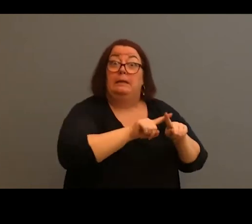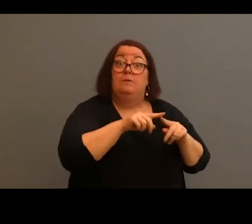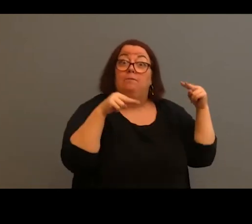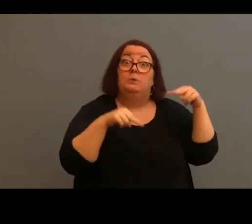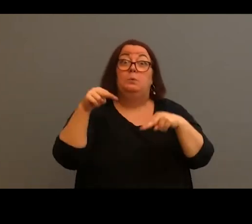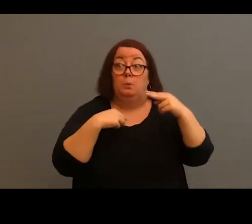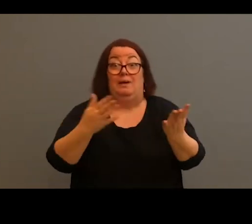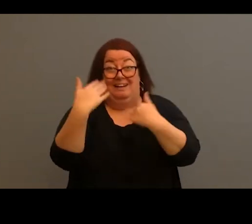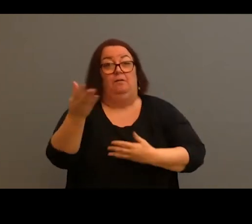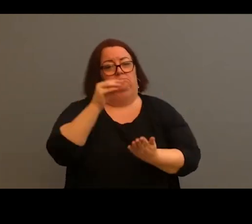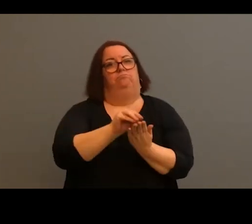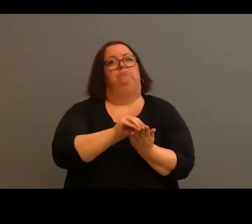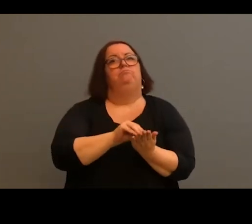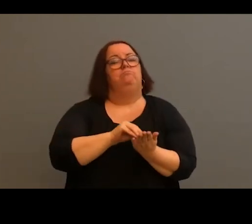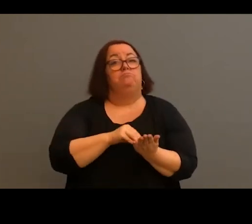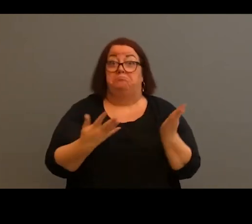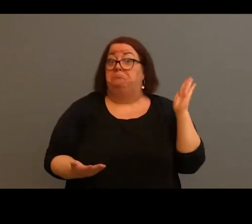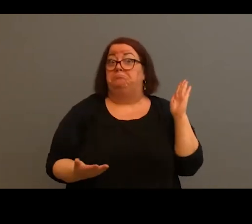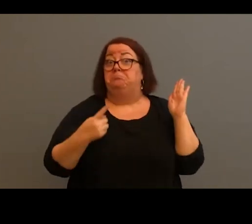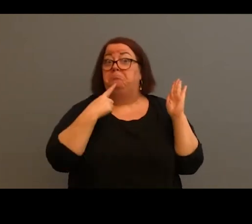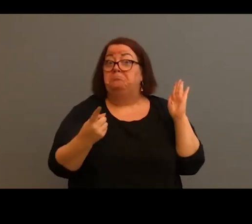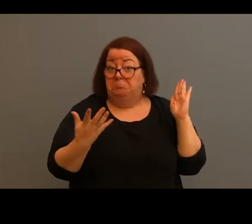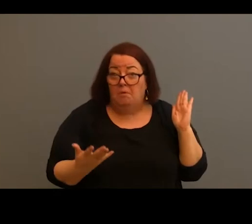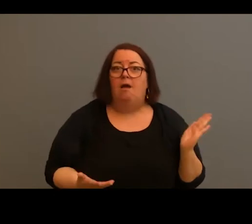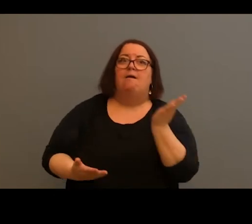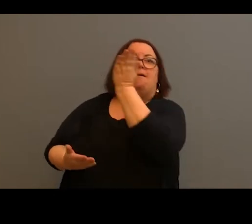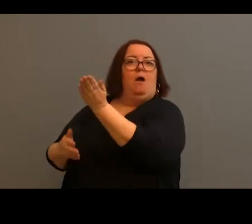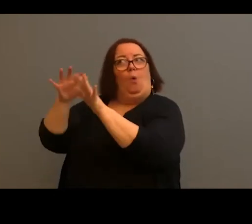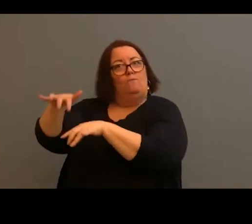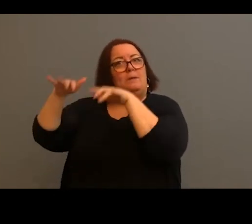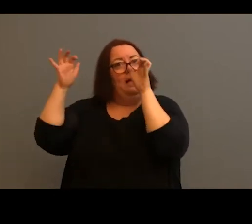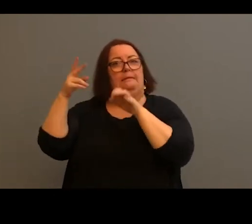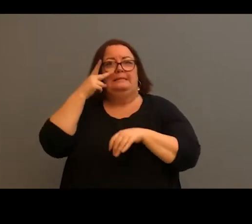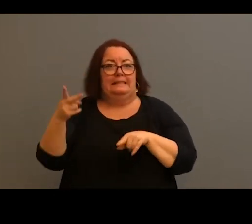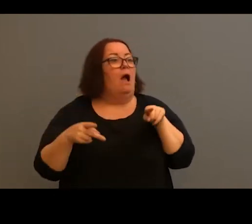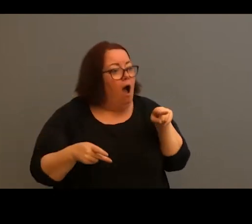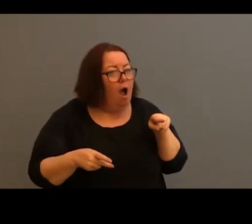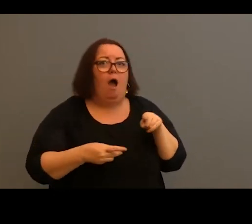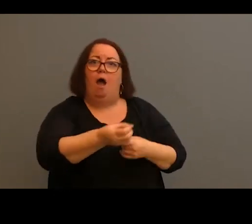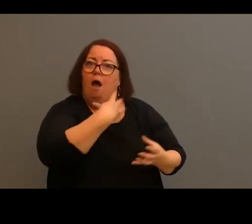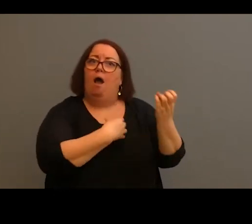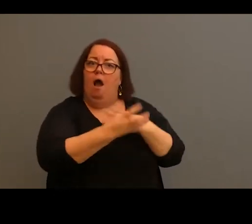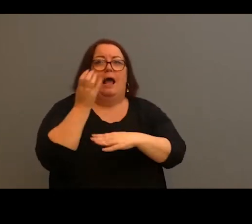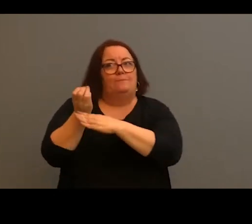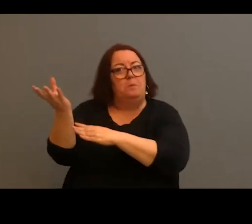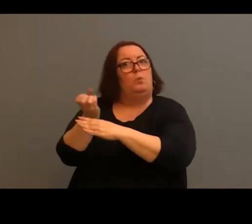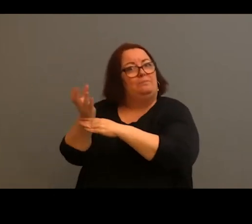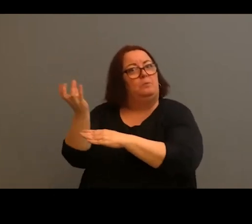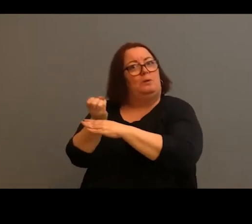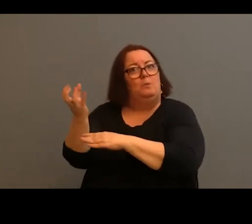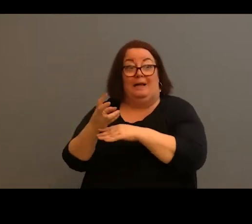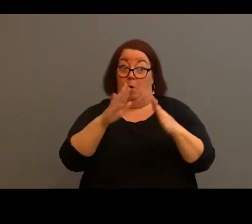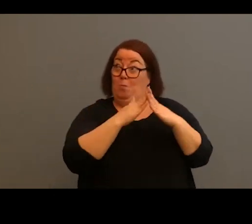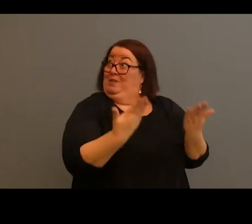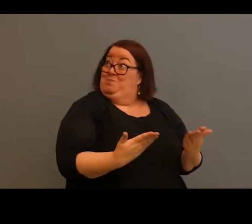BUFTID also works to make sure that the government has up-to-date information about the level of accessibility in society. And this is